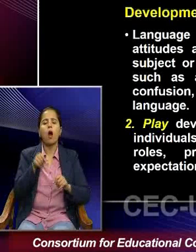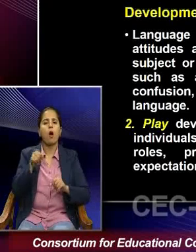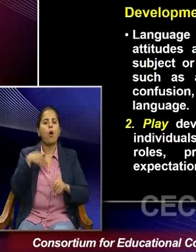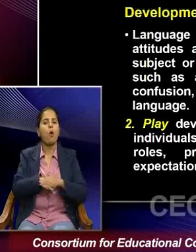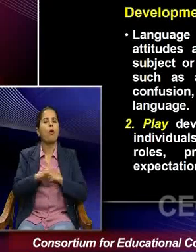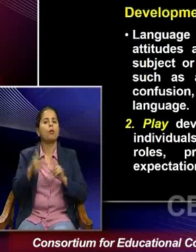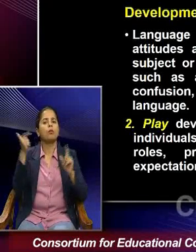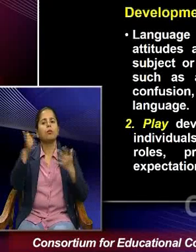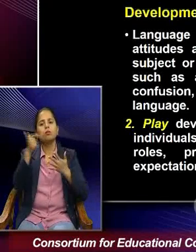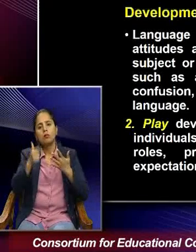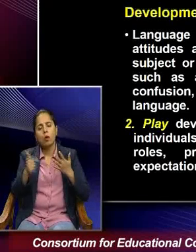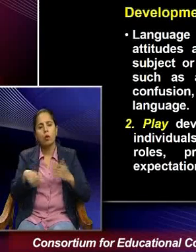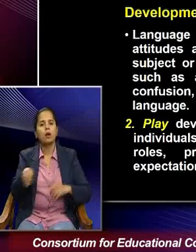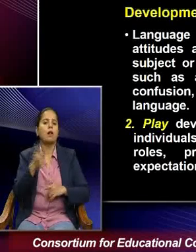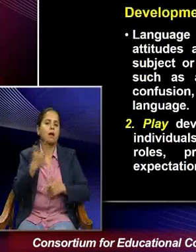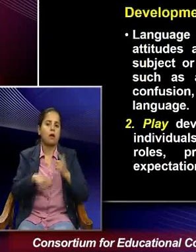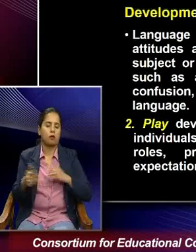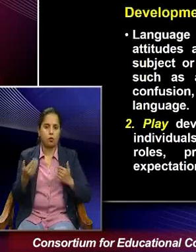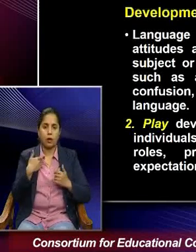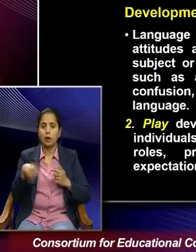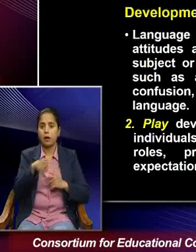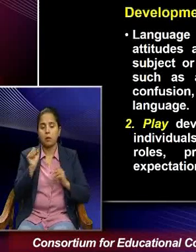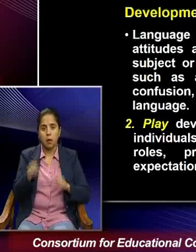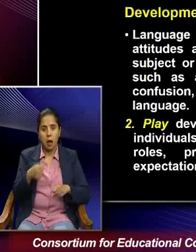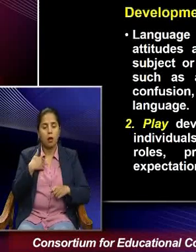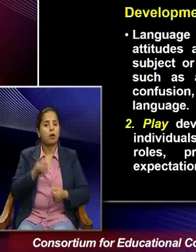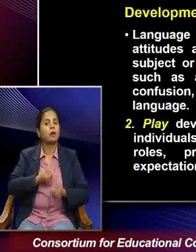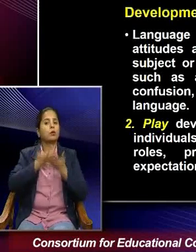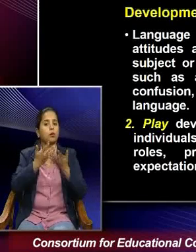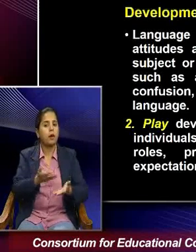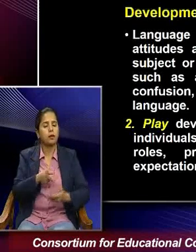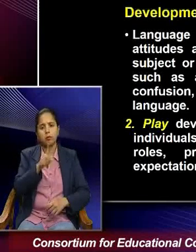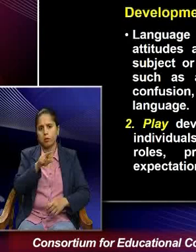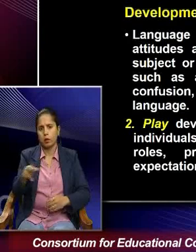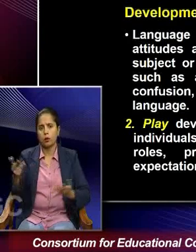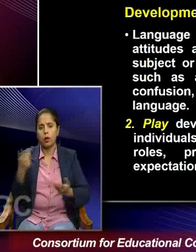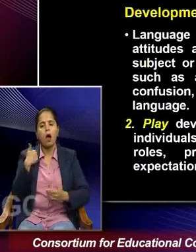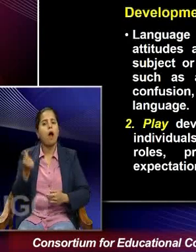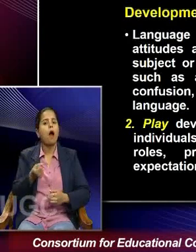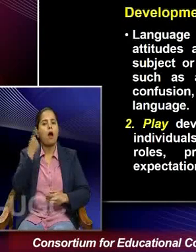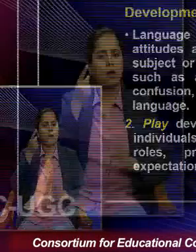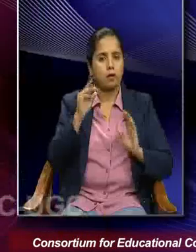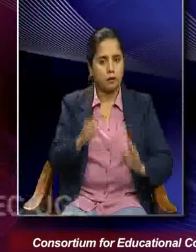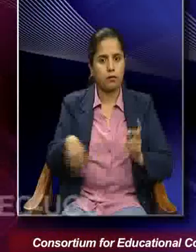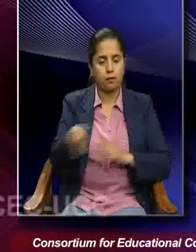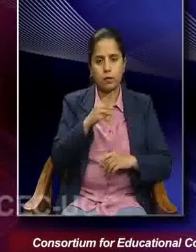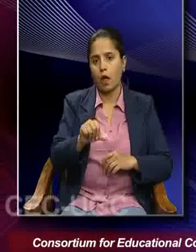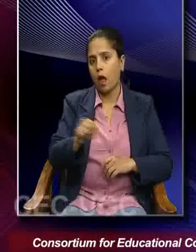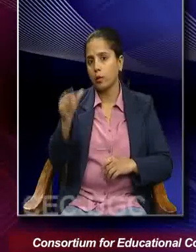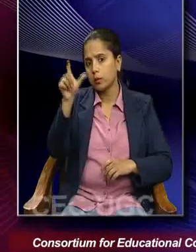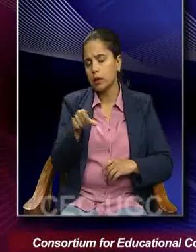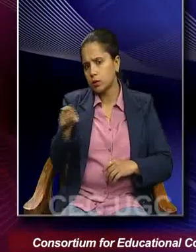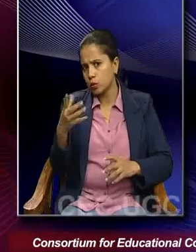phenomena through language. We will be able to express the meaning that we understand to the other